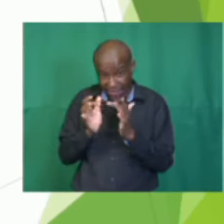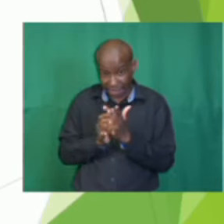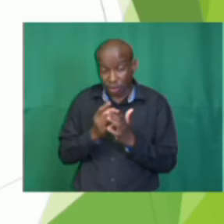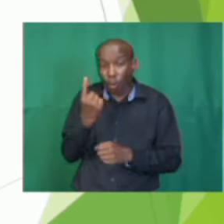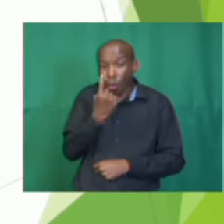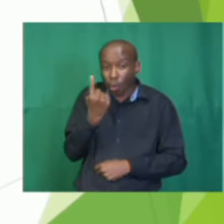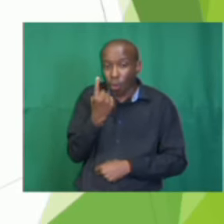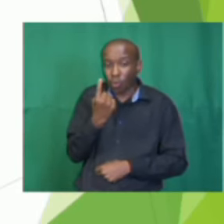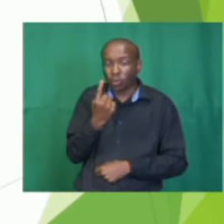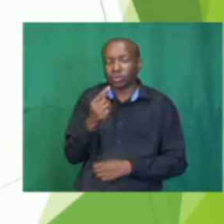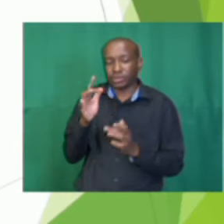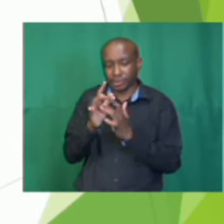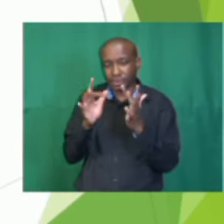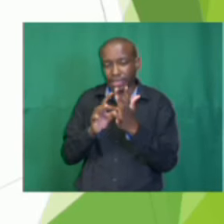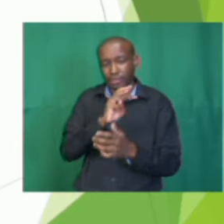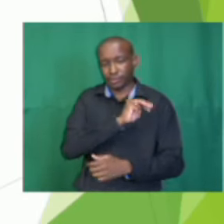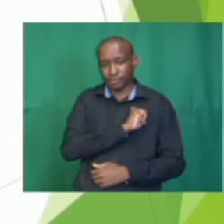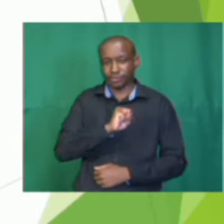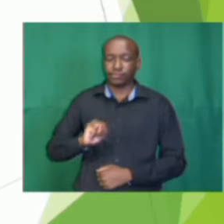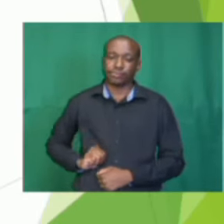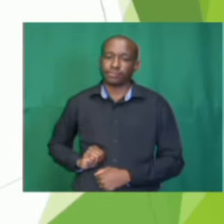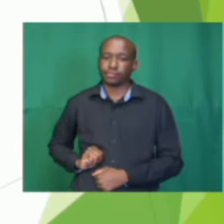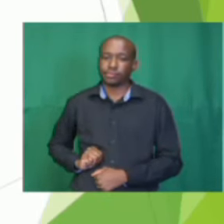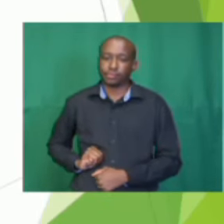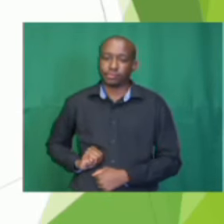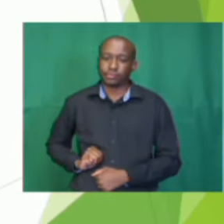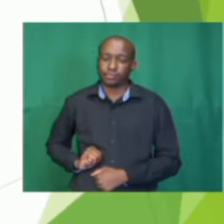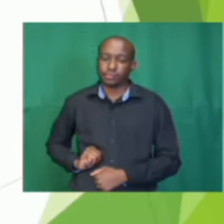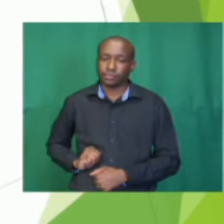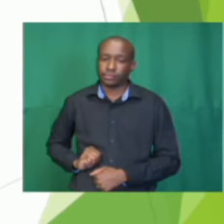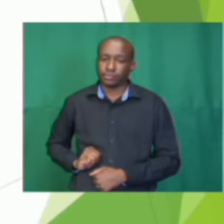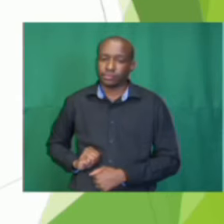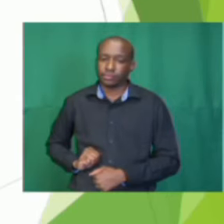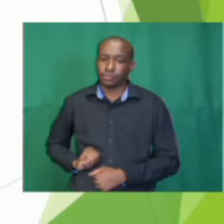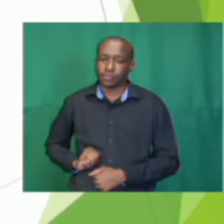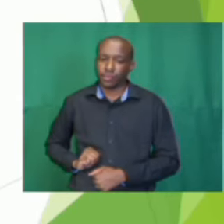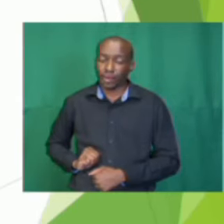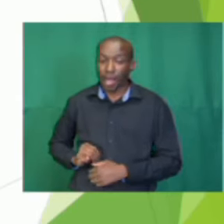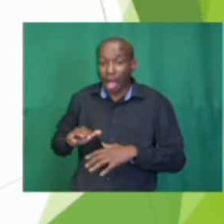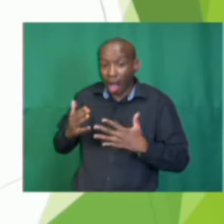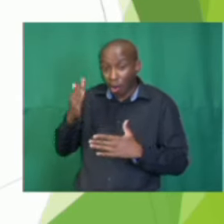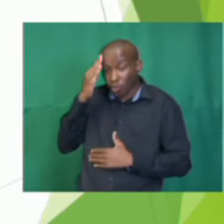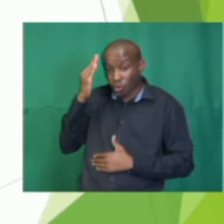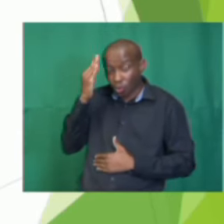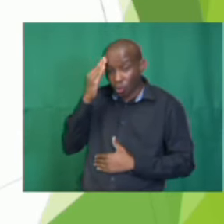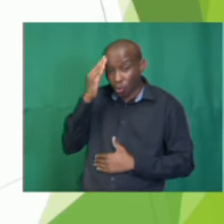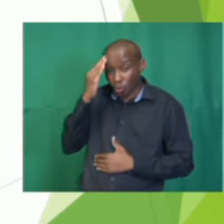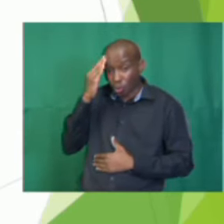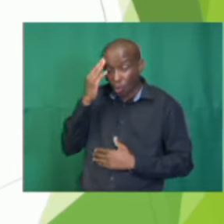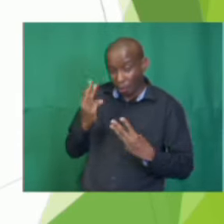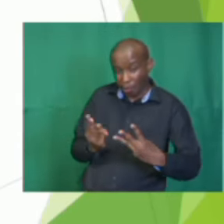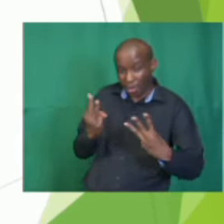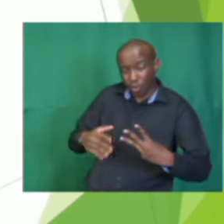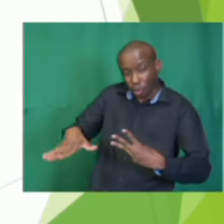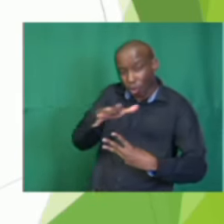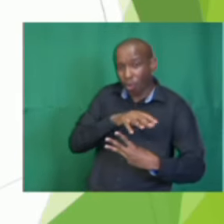is the Messiah. And how do we learn that? The crowd proclaimed, "Blessed is the King who comes in